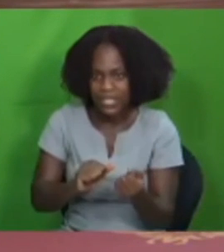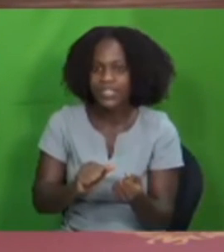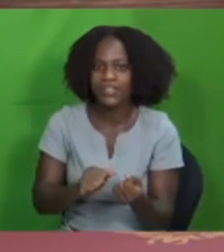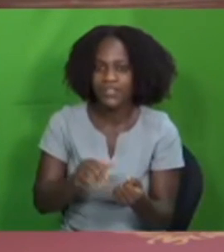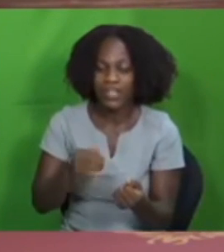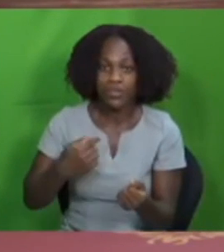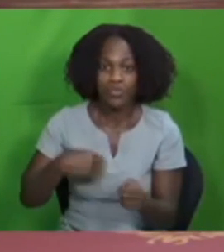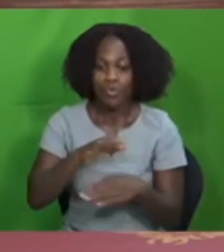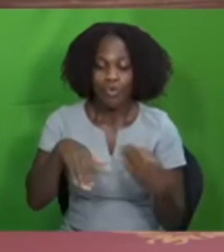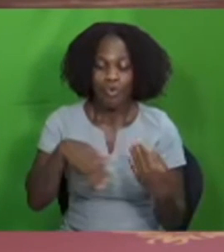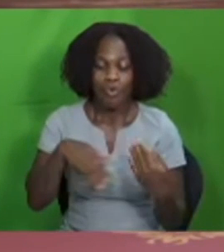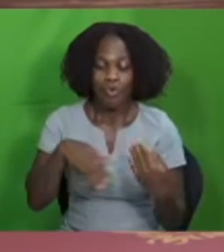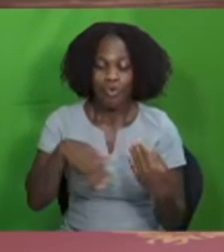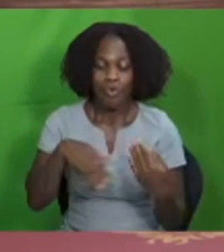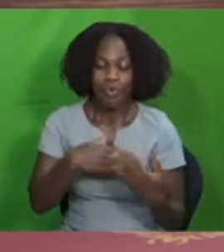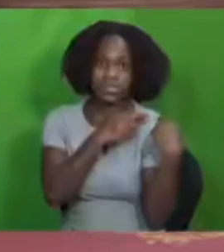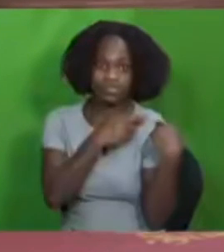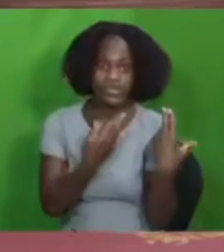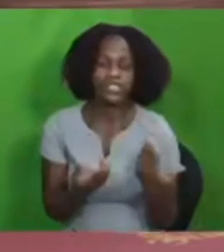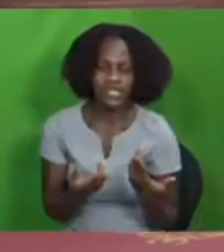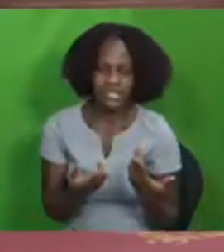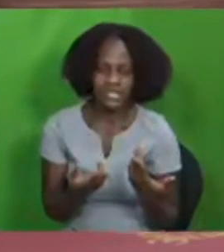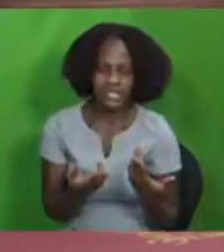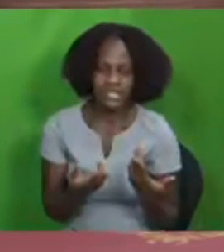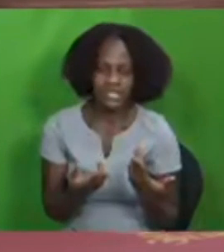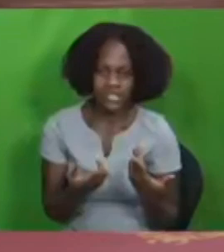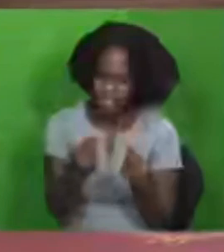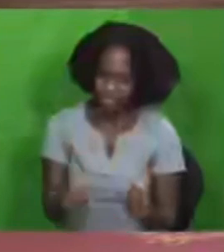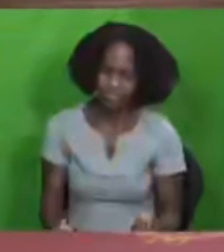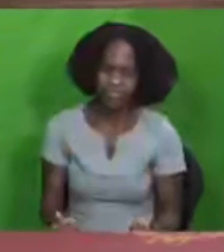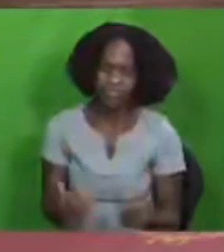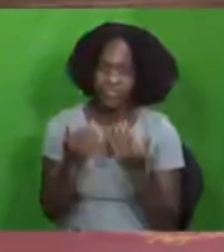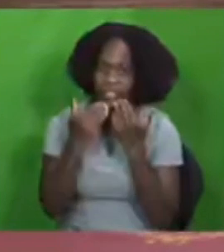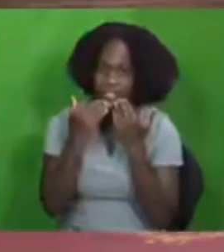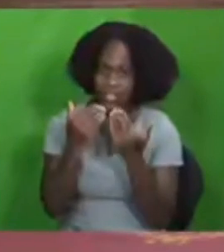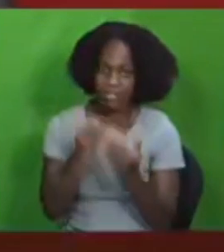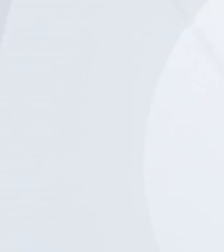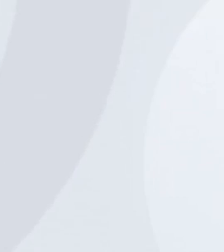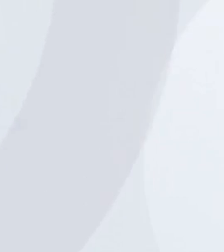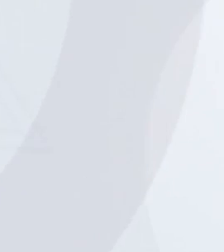of self-determination, the principle of self-responsibility. I thank you for the opportunity to speak.